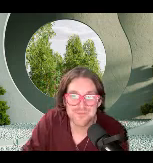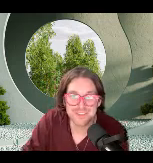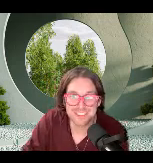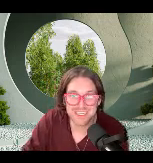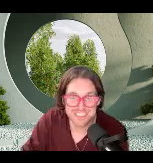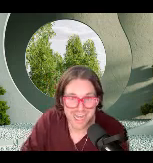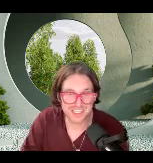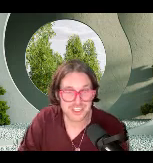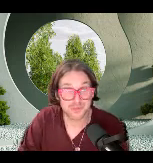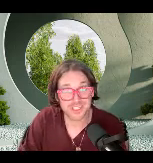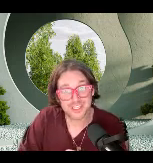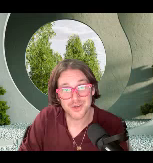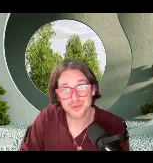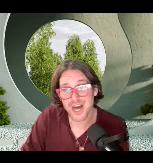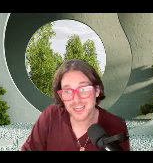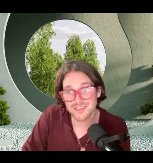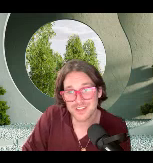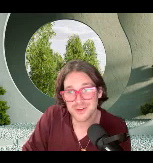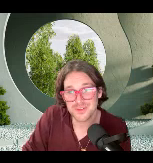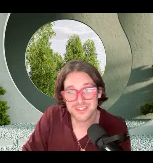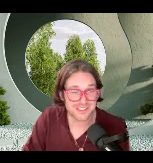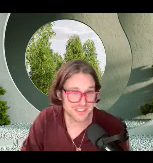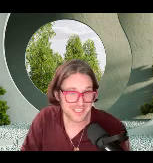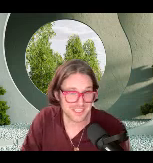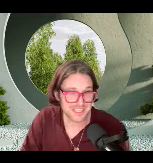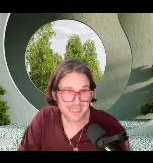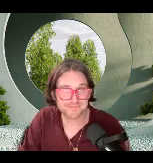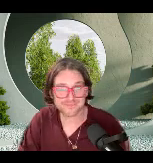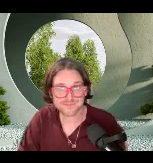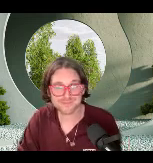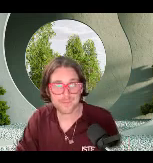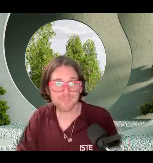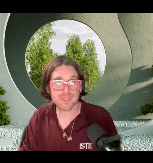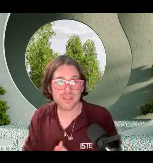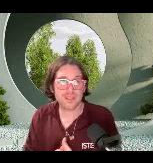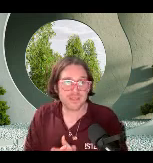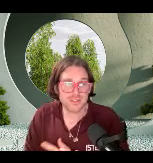is building knowledge. And we're going to go through all of those in just a second.